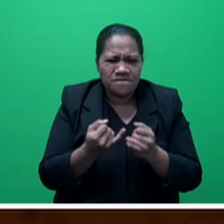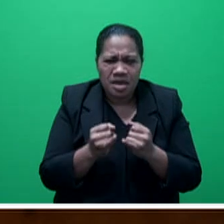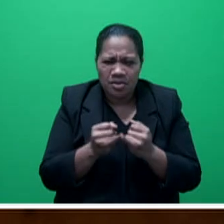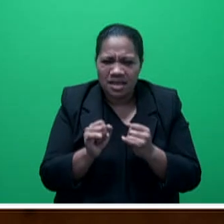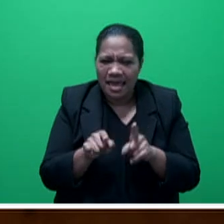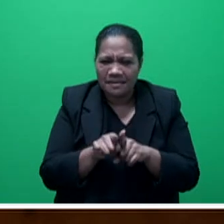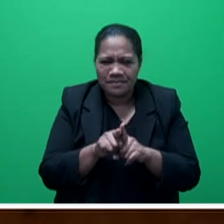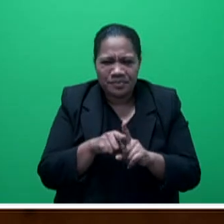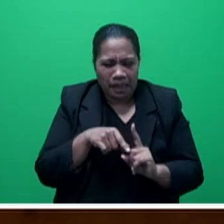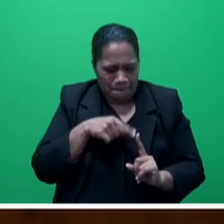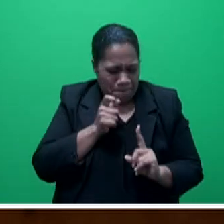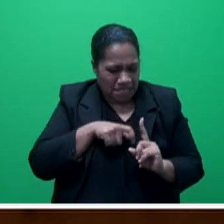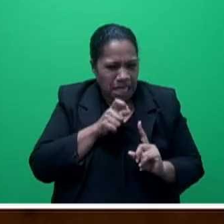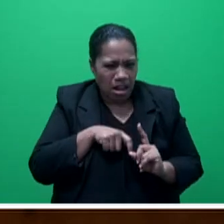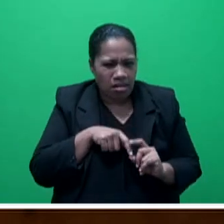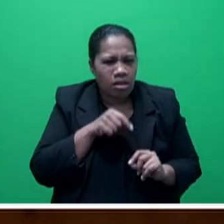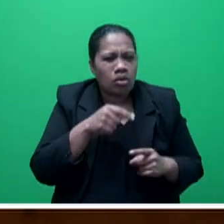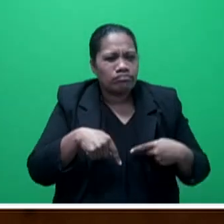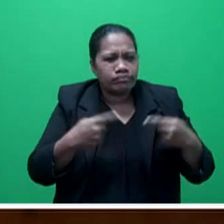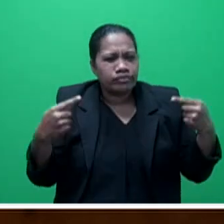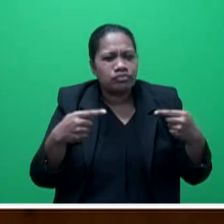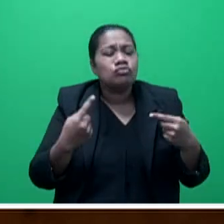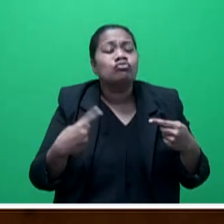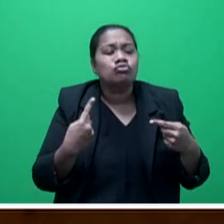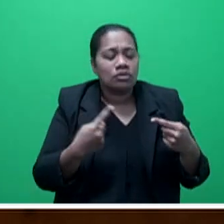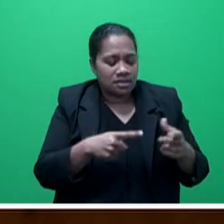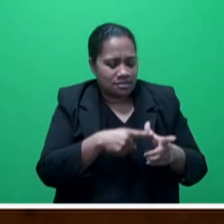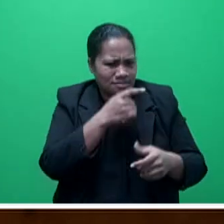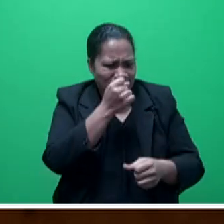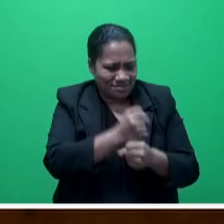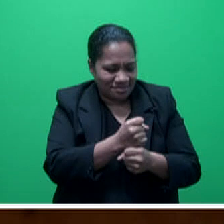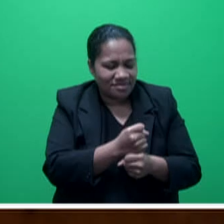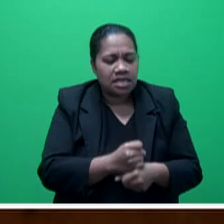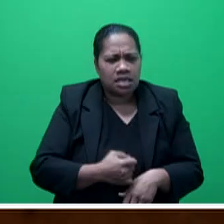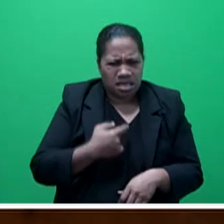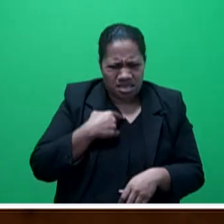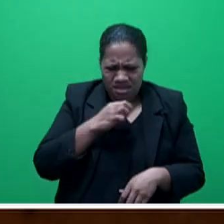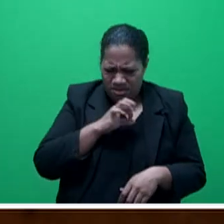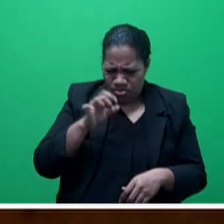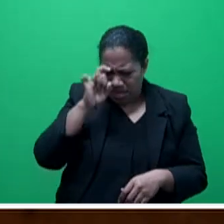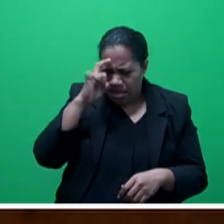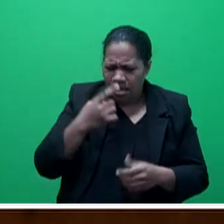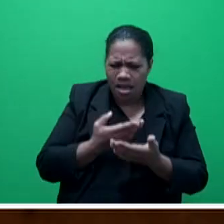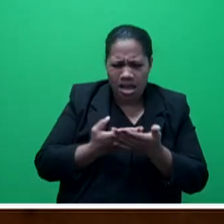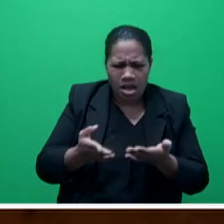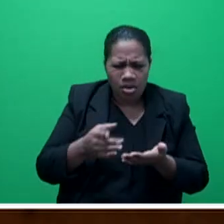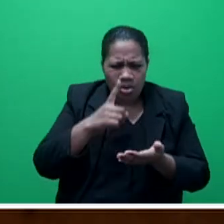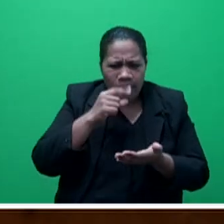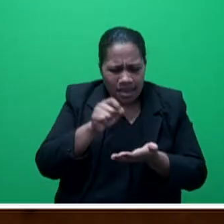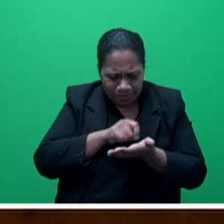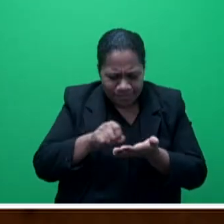Attorney General. Perhaps the former beauty queen doesn't quite understand how difficult drafting a national budget is.